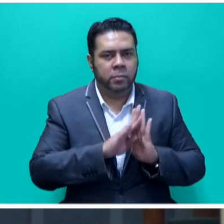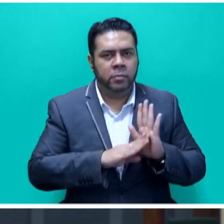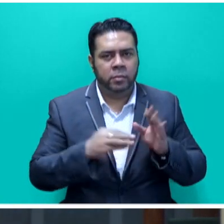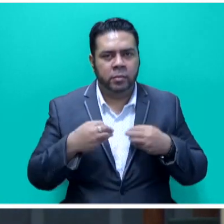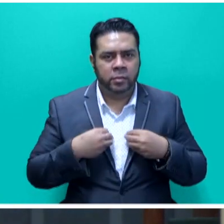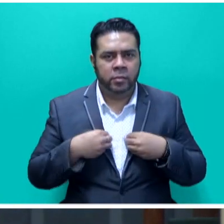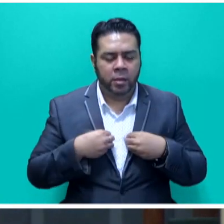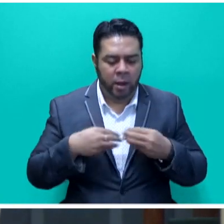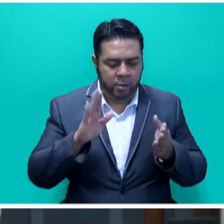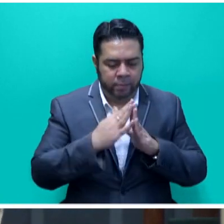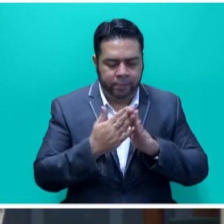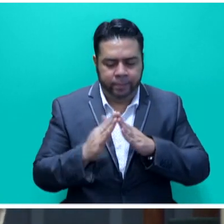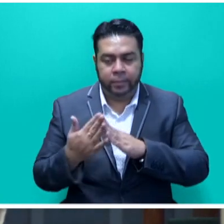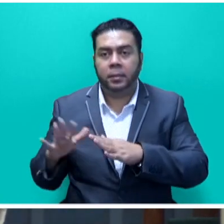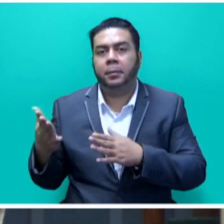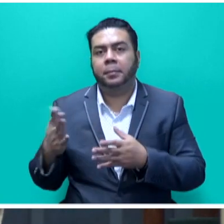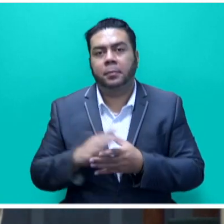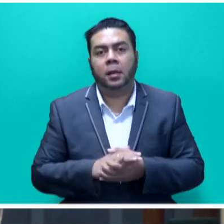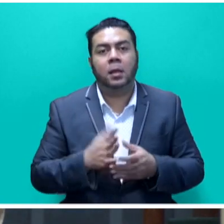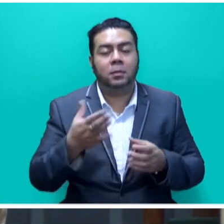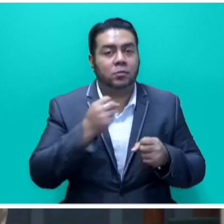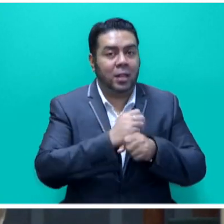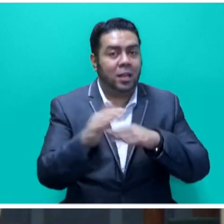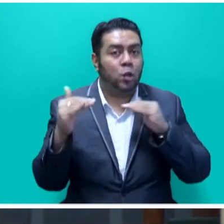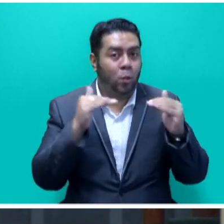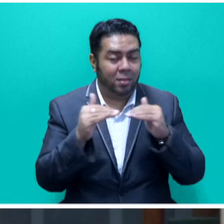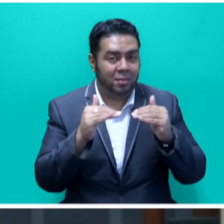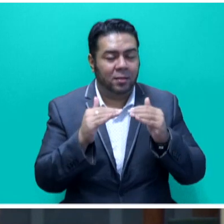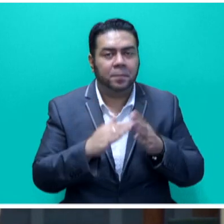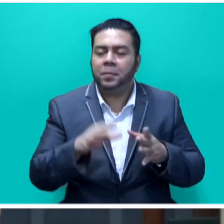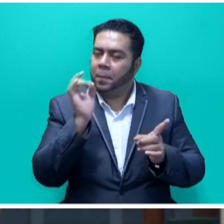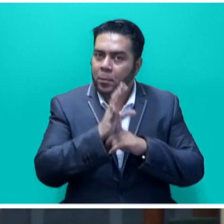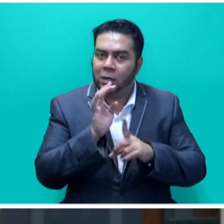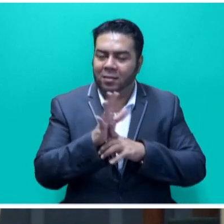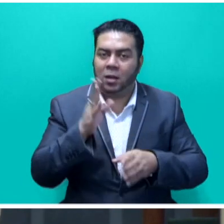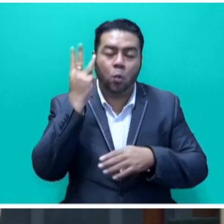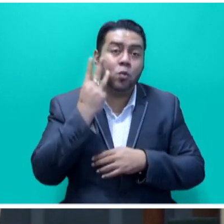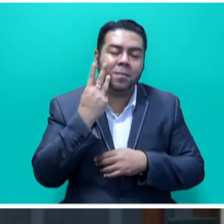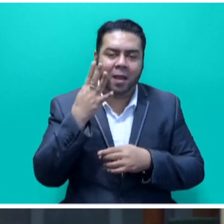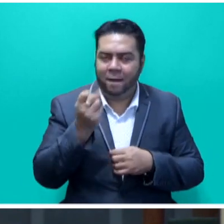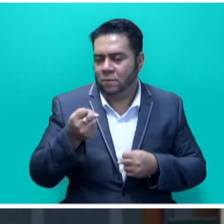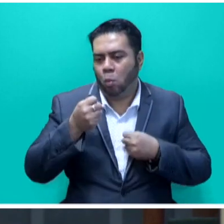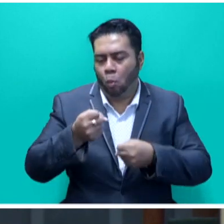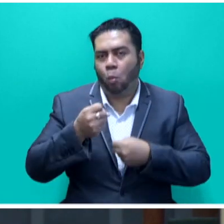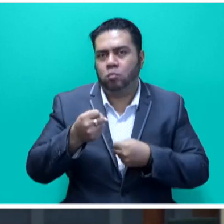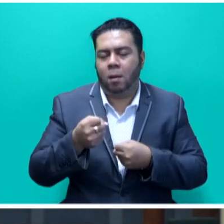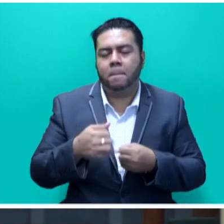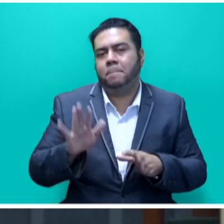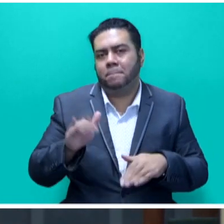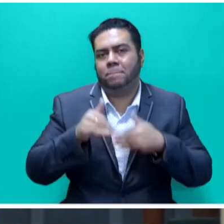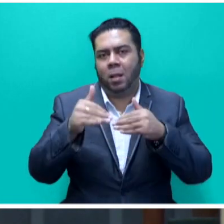In order to advance gender justice and gender equality, it is critical that our women hold positions of leadership and